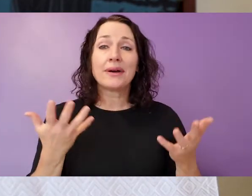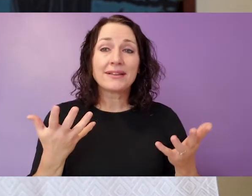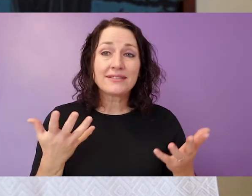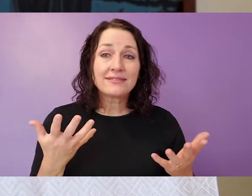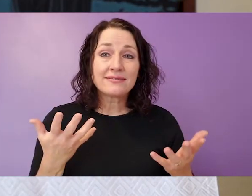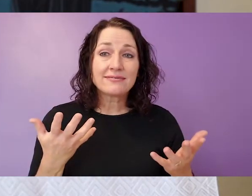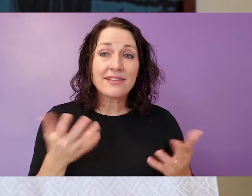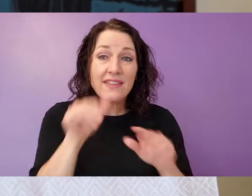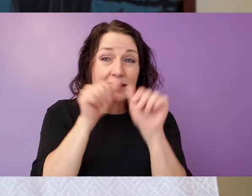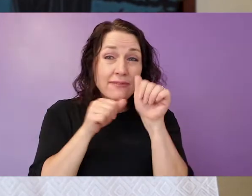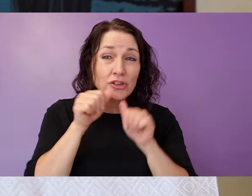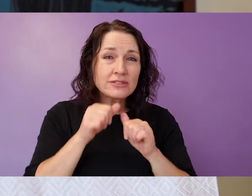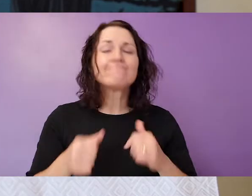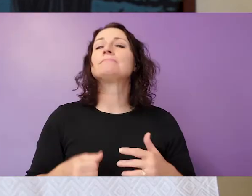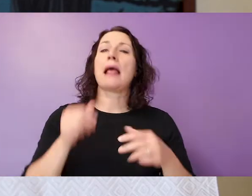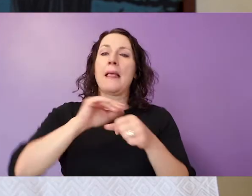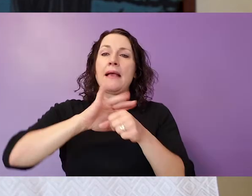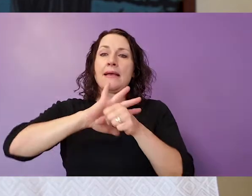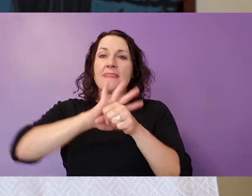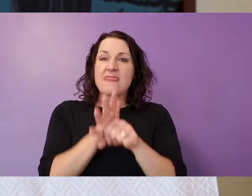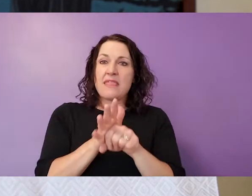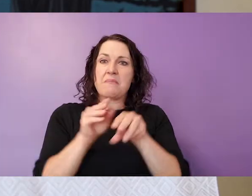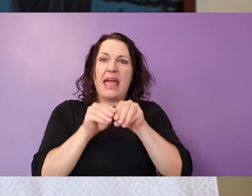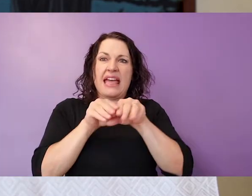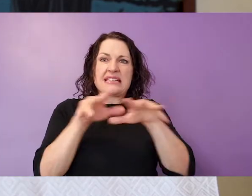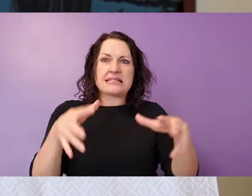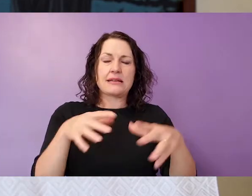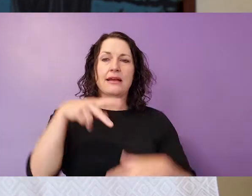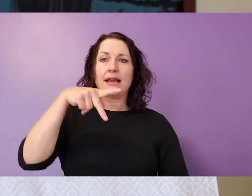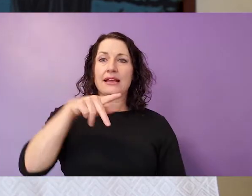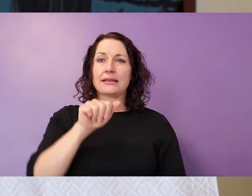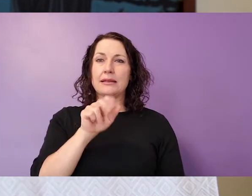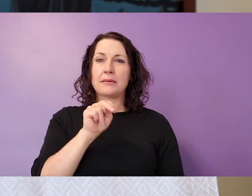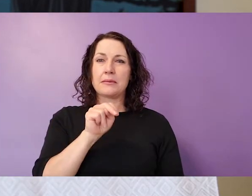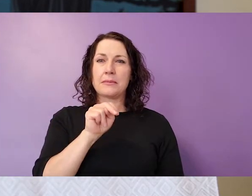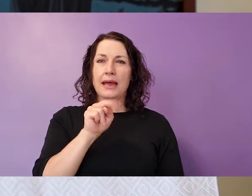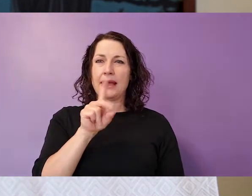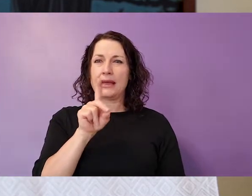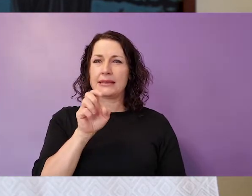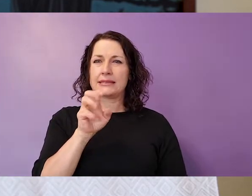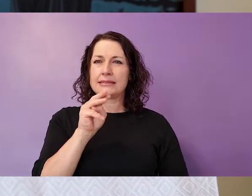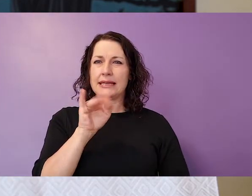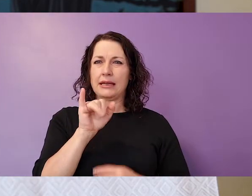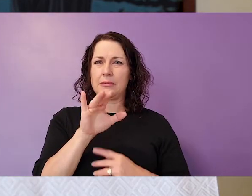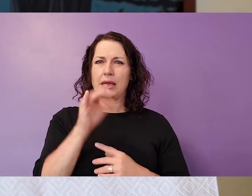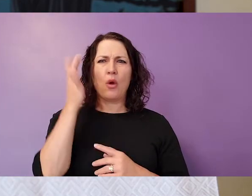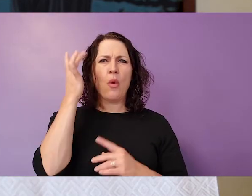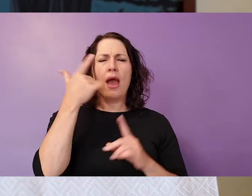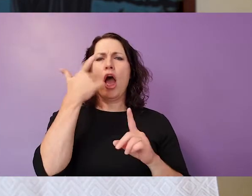the pandemic. I call it the pandemic because we are all angry at it.